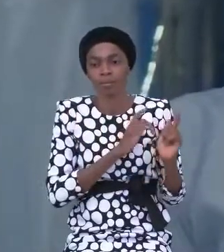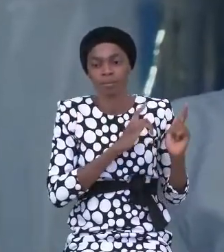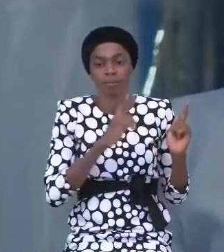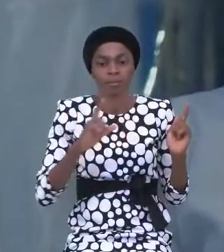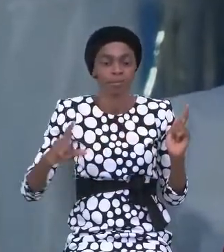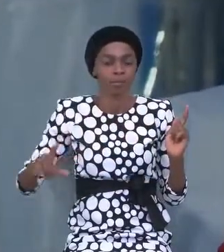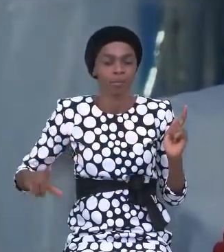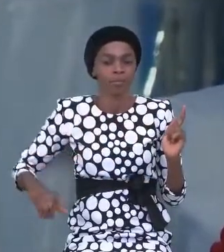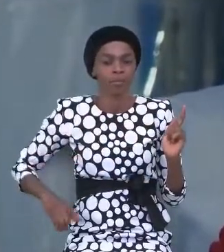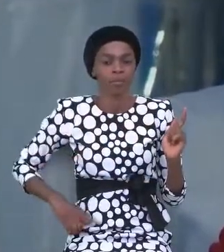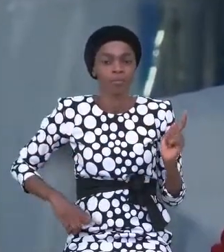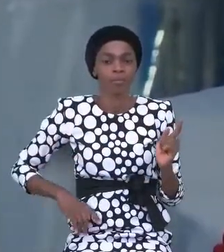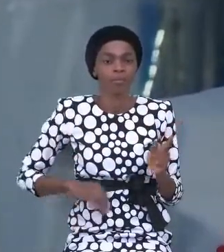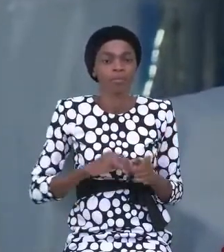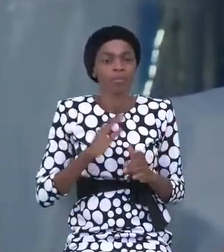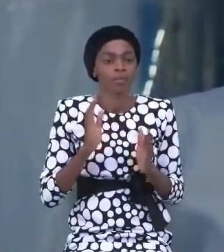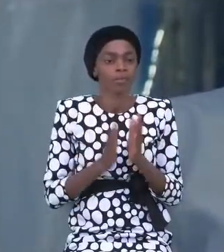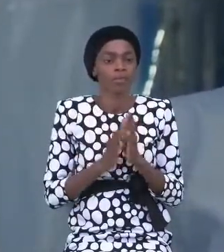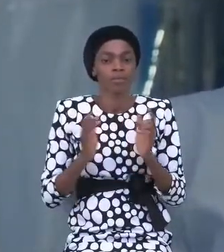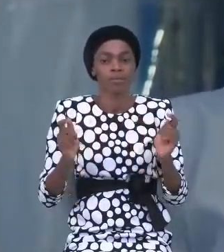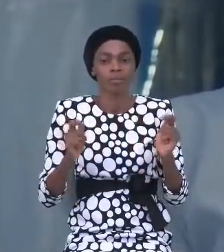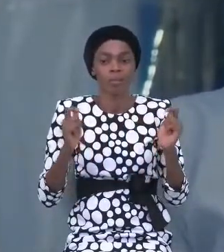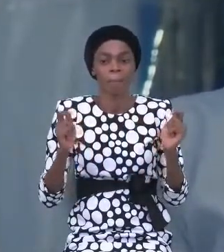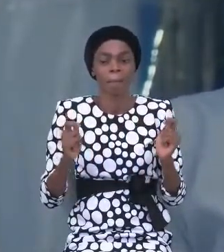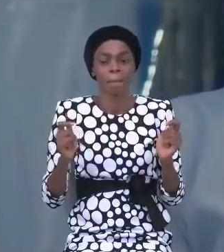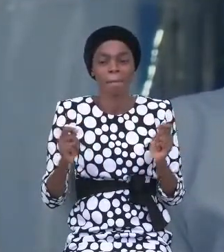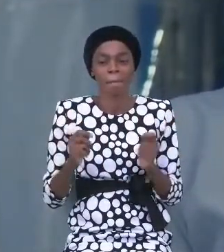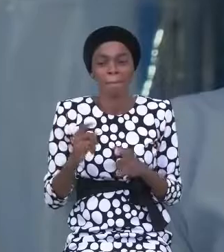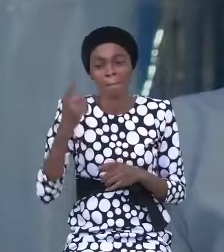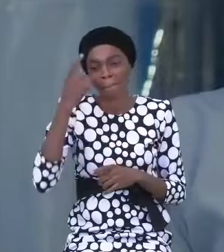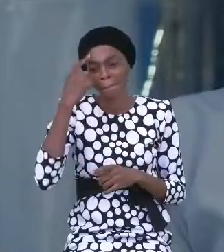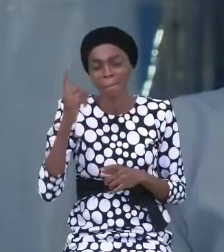the Lord.